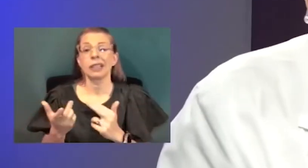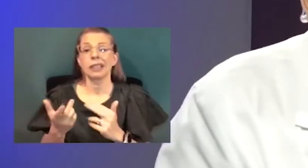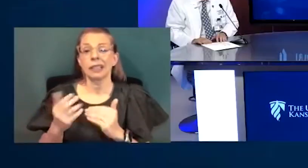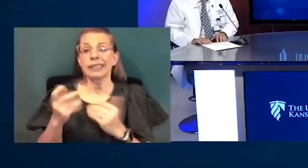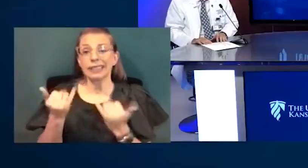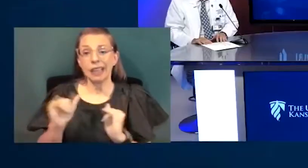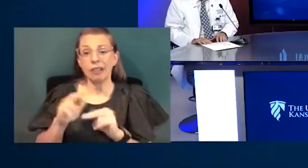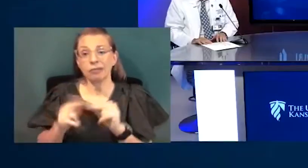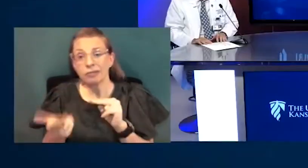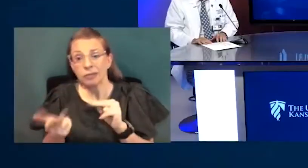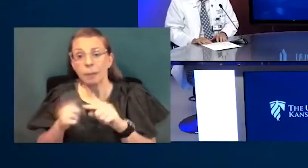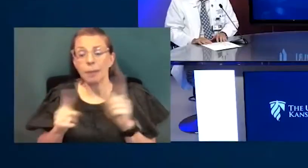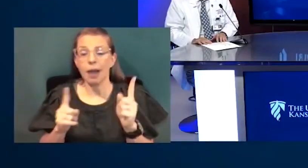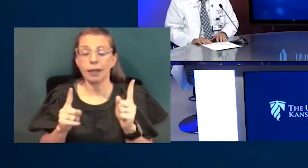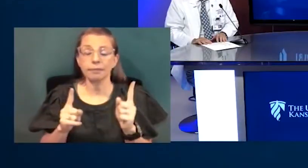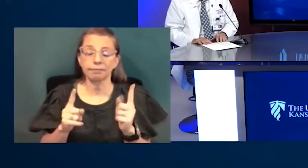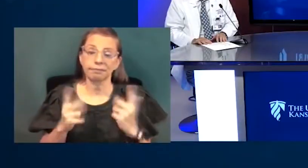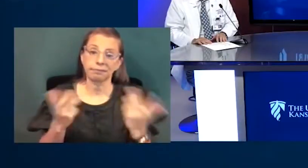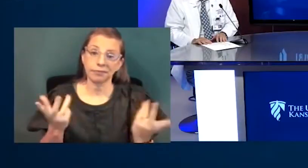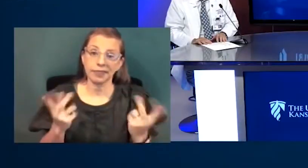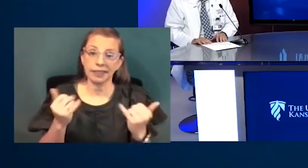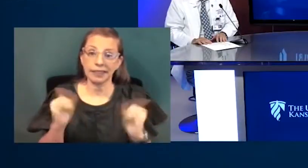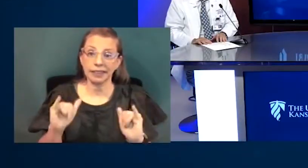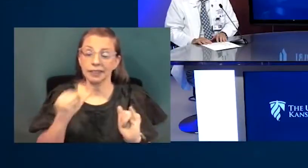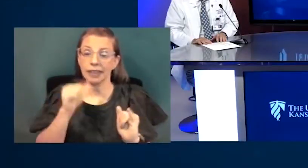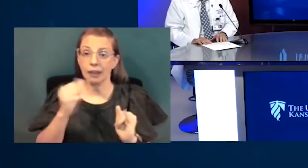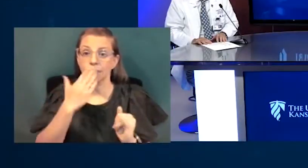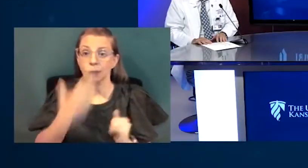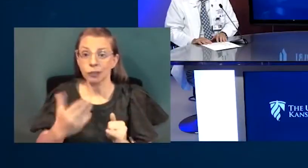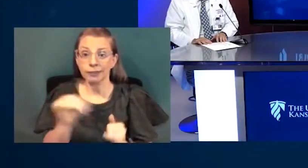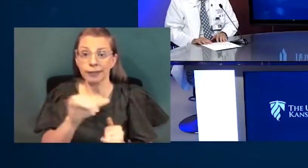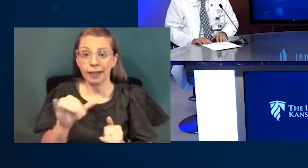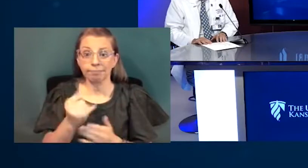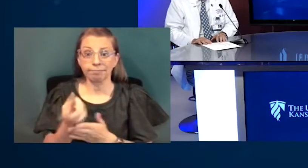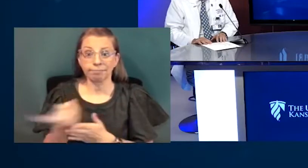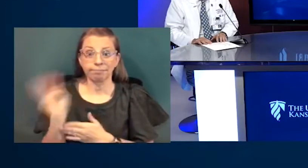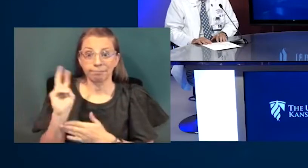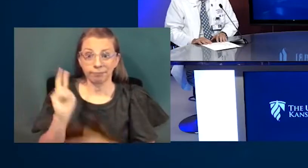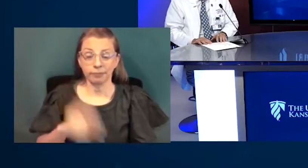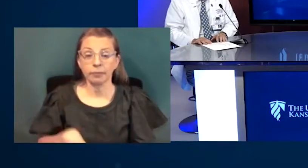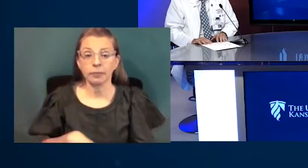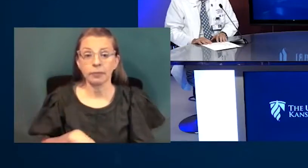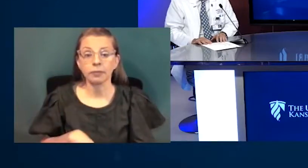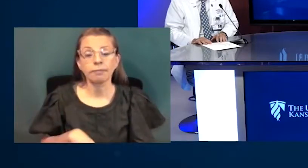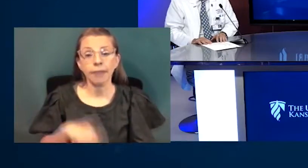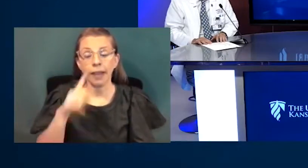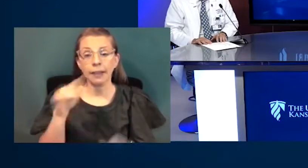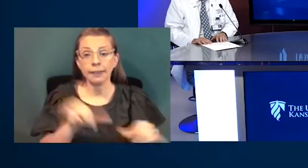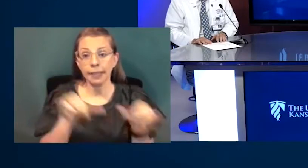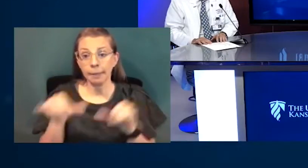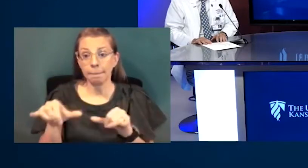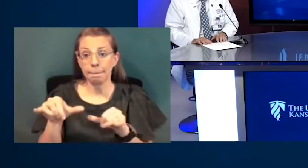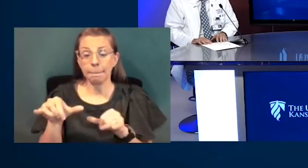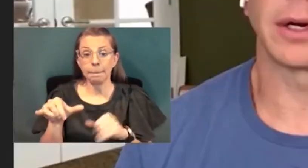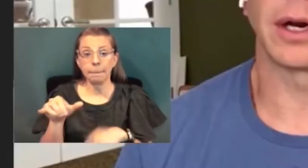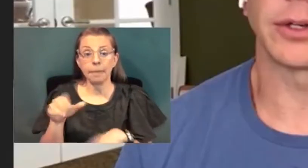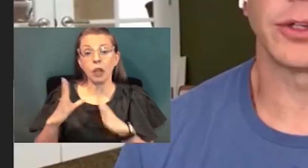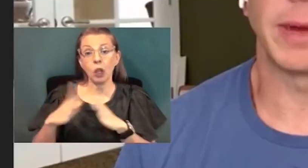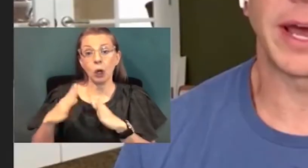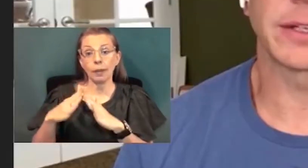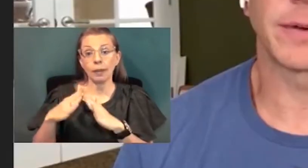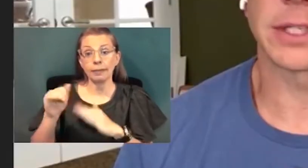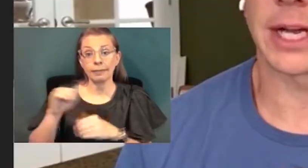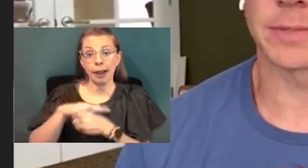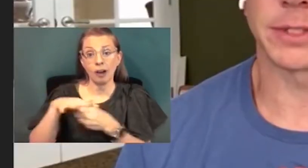Hawk? You know, it's the same thing. I think in the urban areas, the numbers really aren't